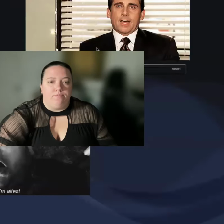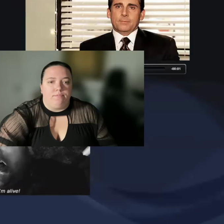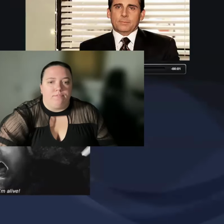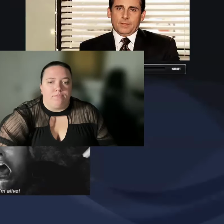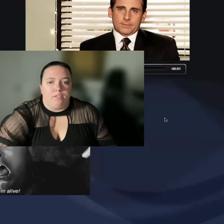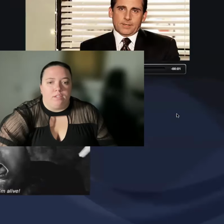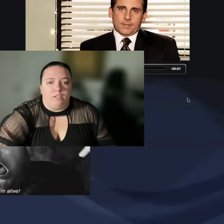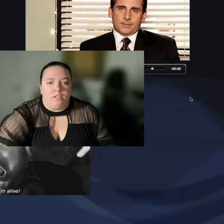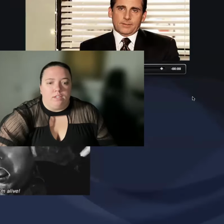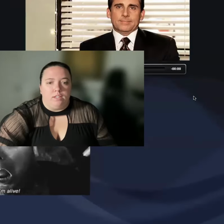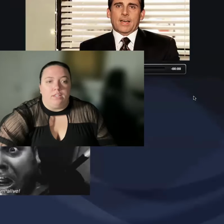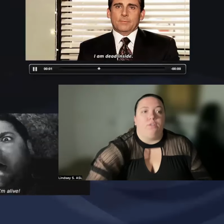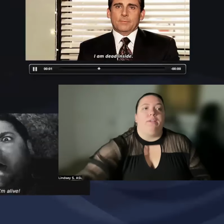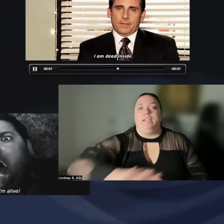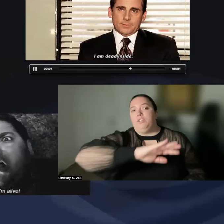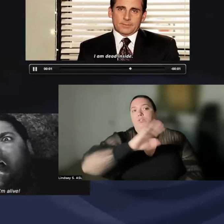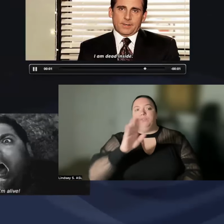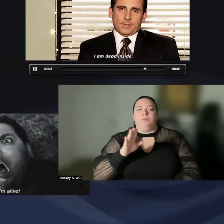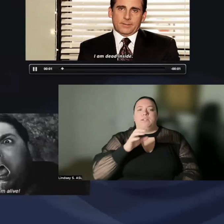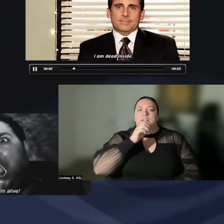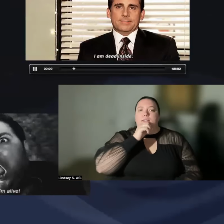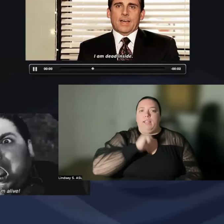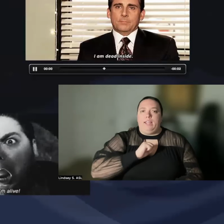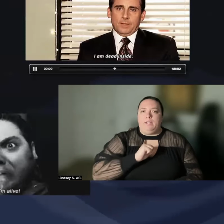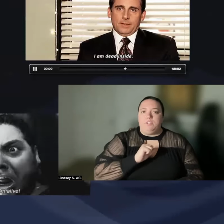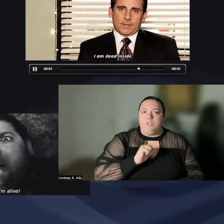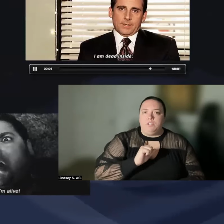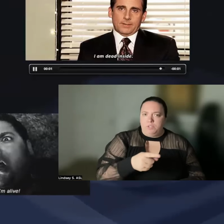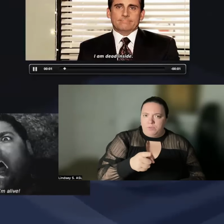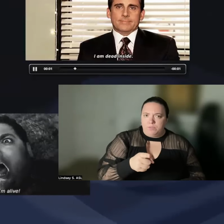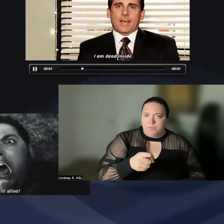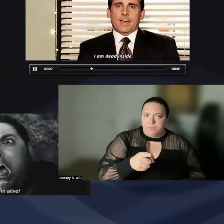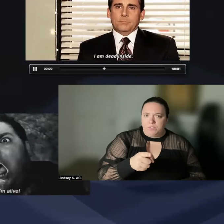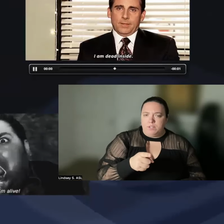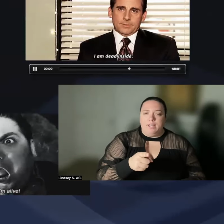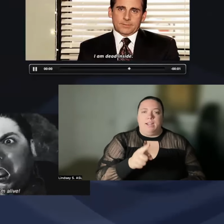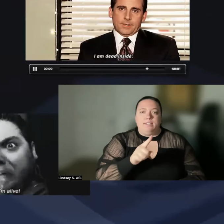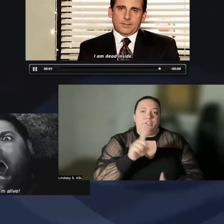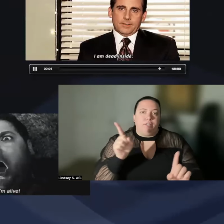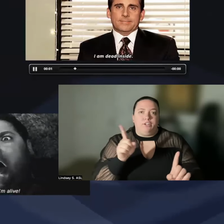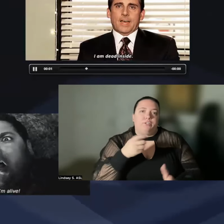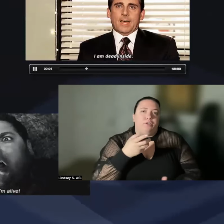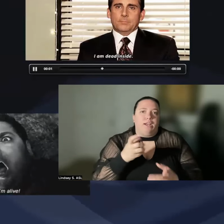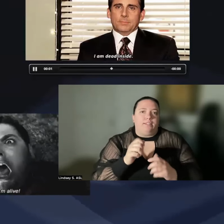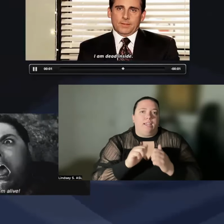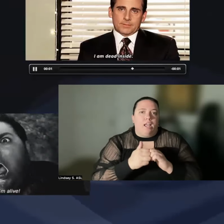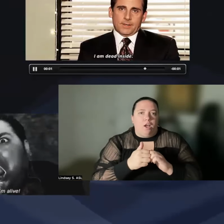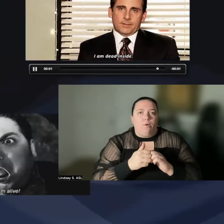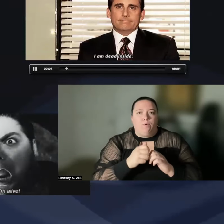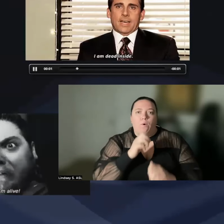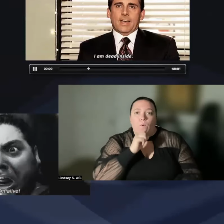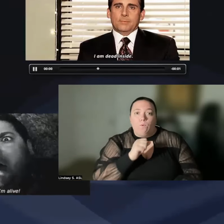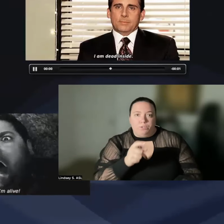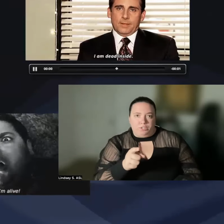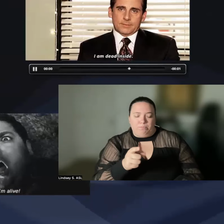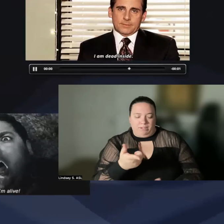Okay. Then going into age, you. And essentially you're asking